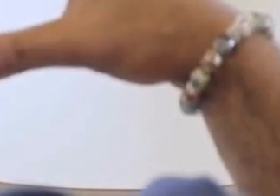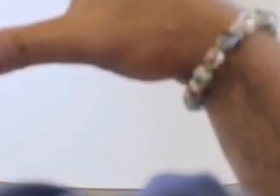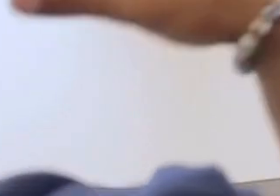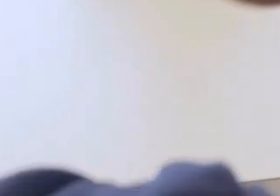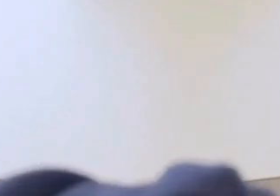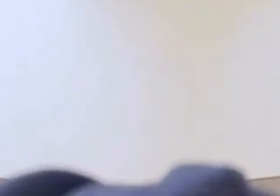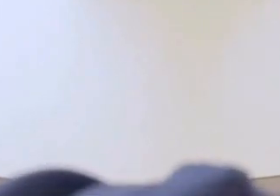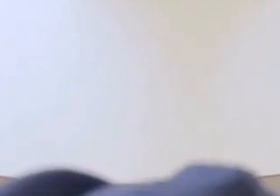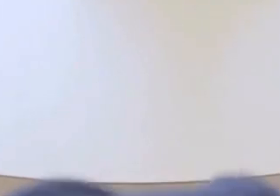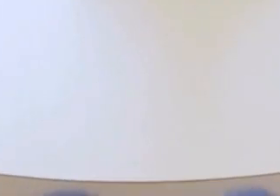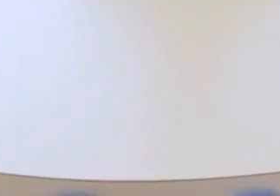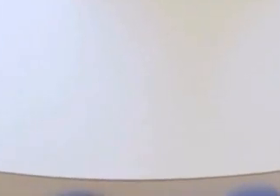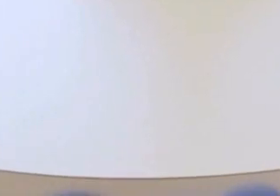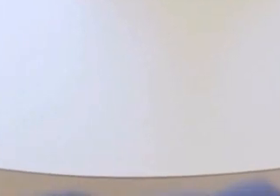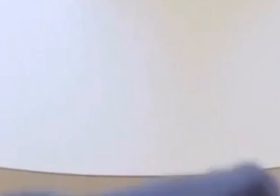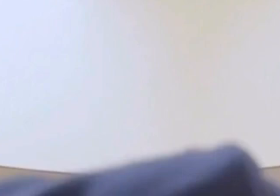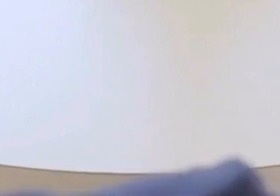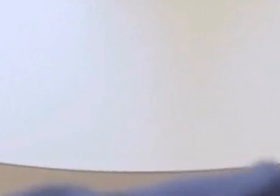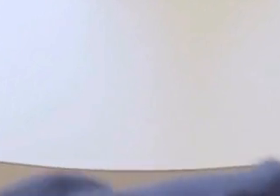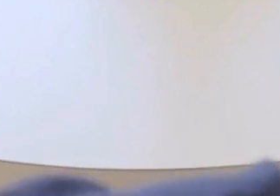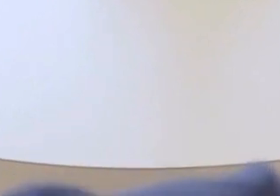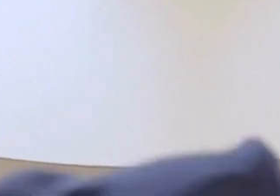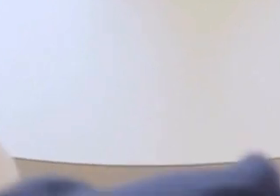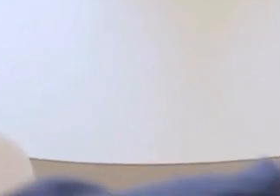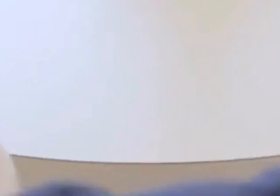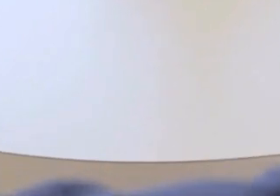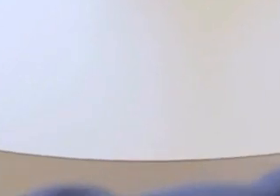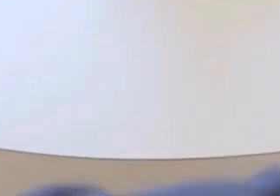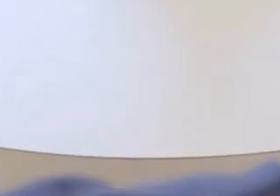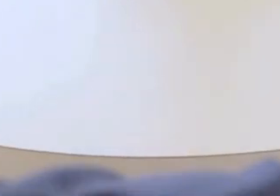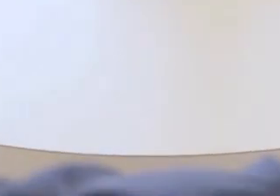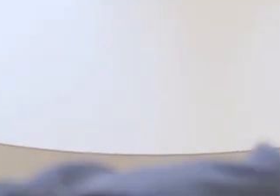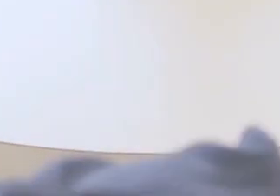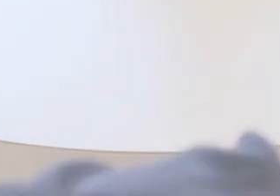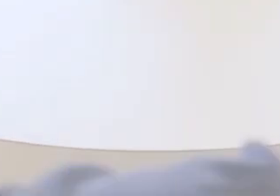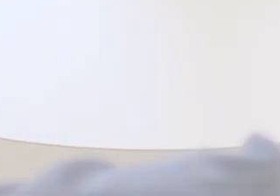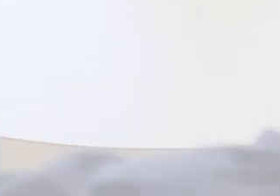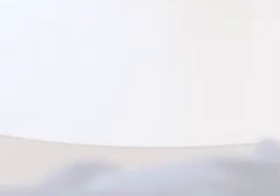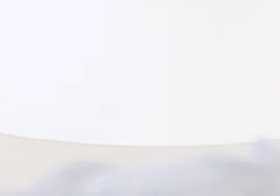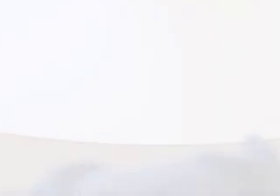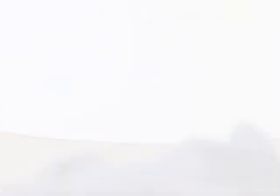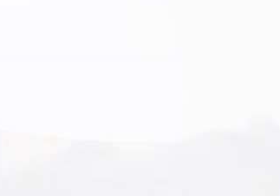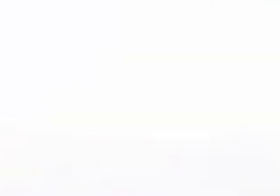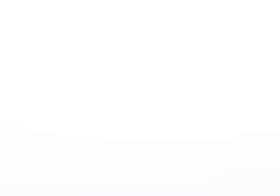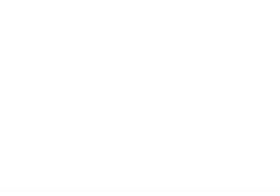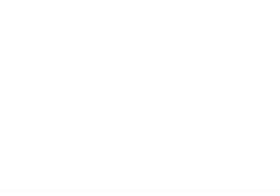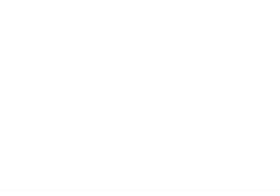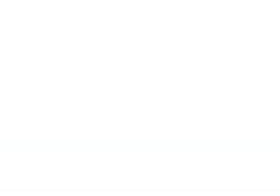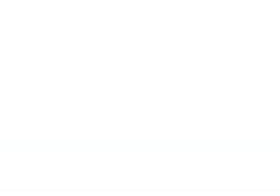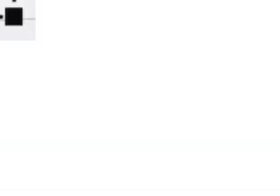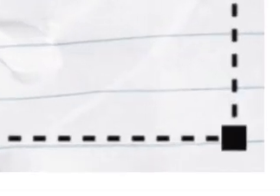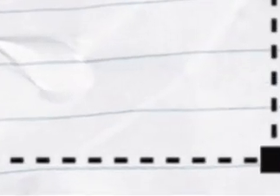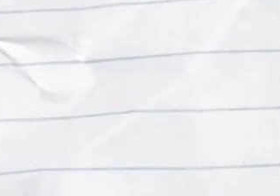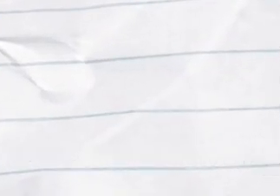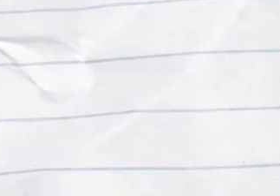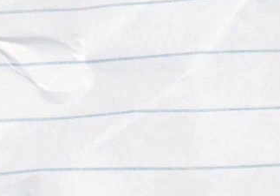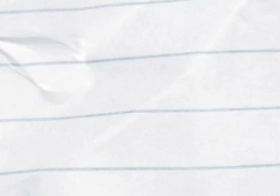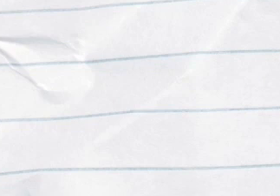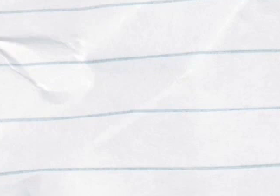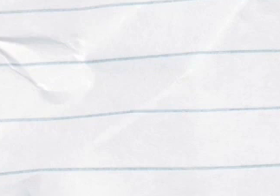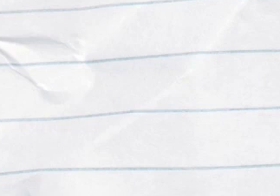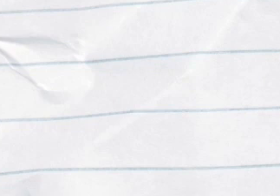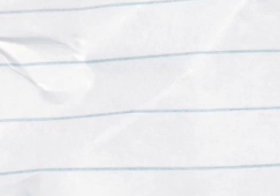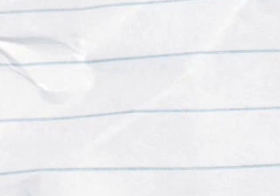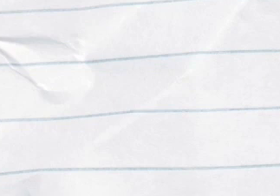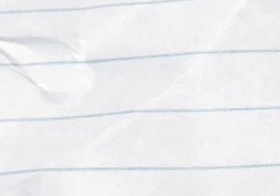discussions to capture the lived experience of people who have used mental health care services in Europe. Once you've conducted